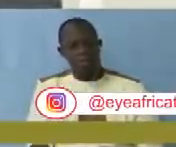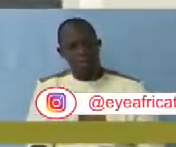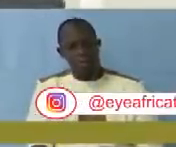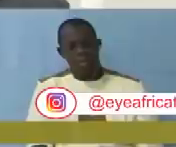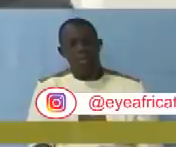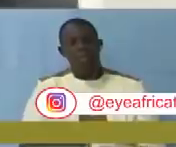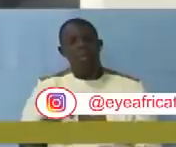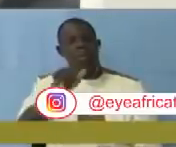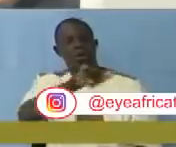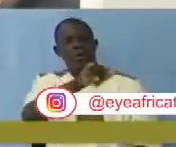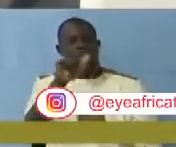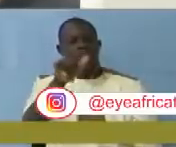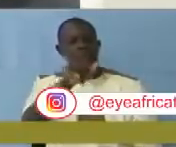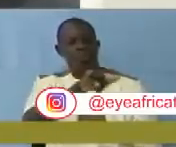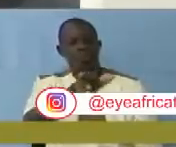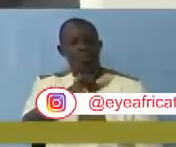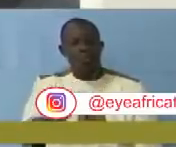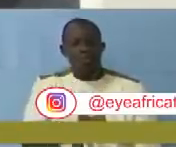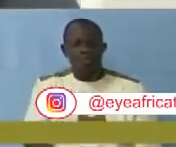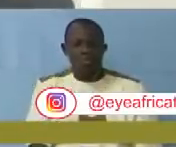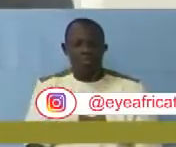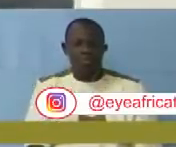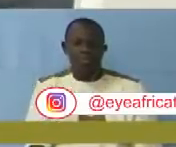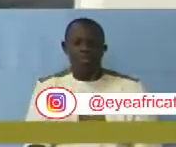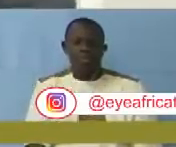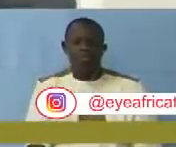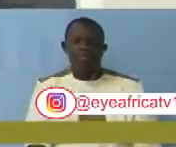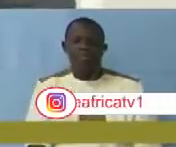Which is it? I